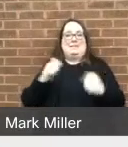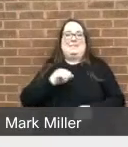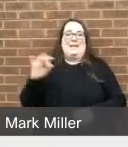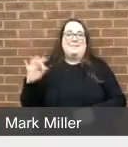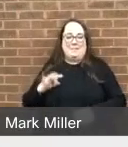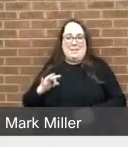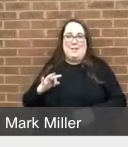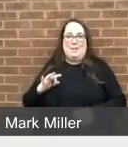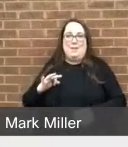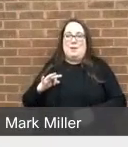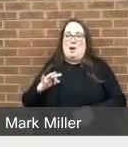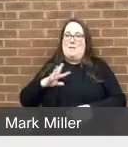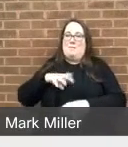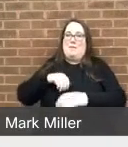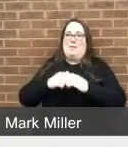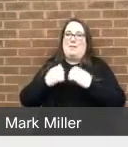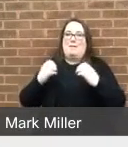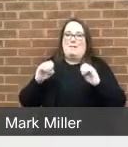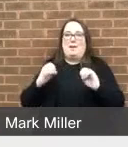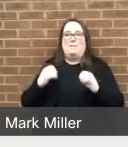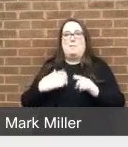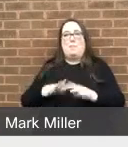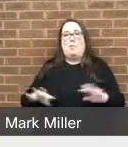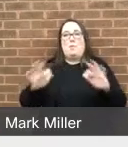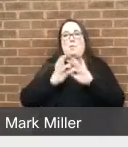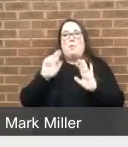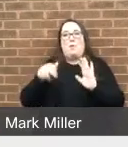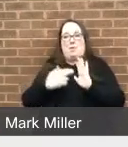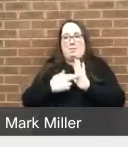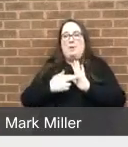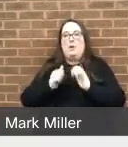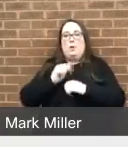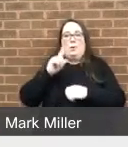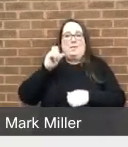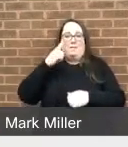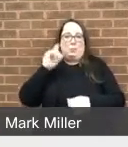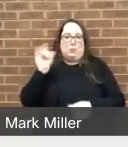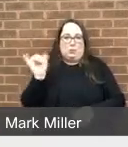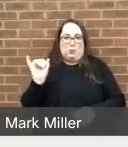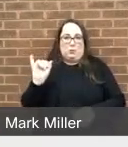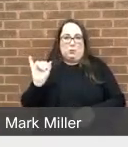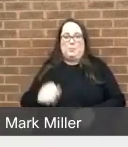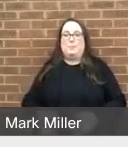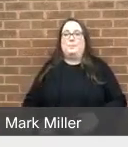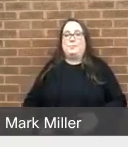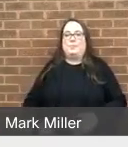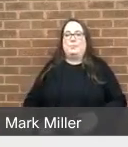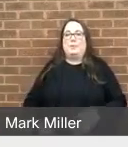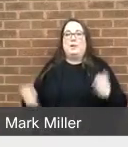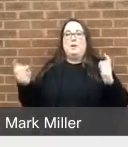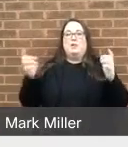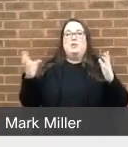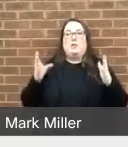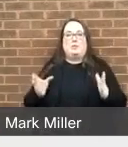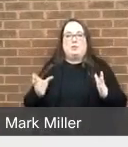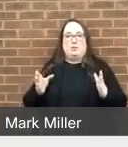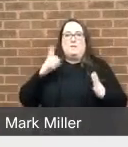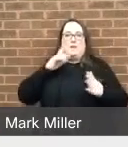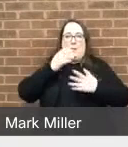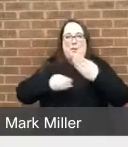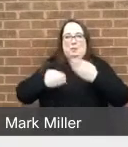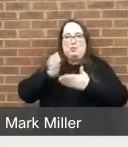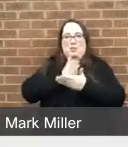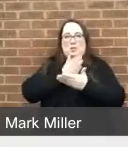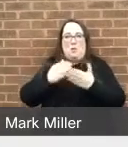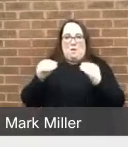part of this effort and who play a role prominently in government as well. We have Director of our Budget